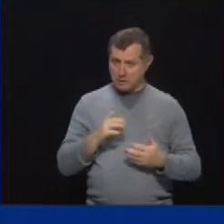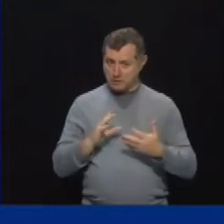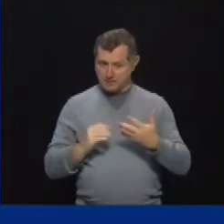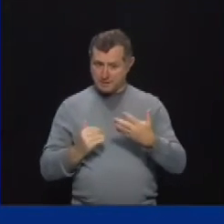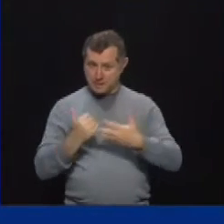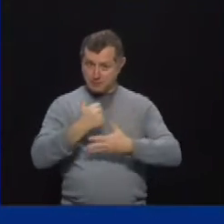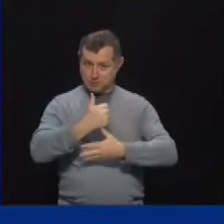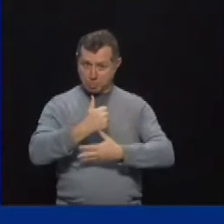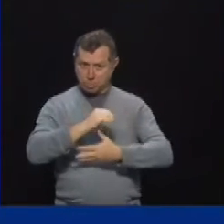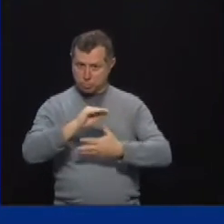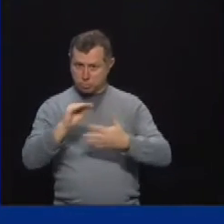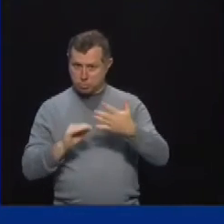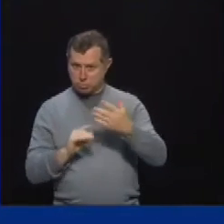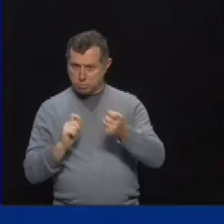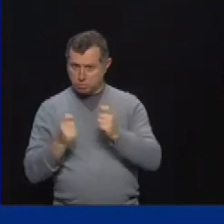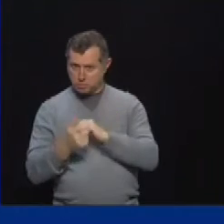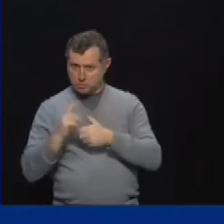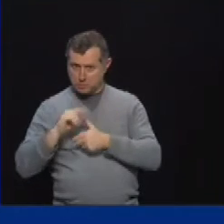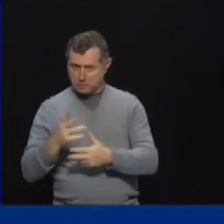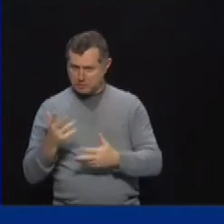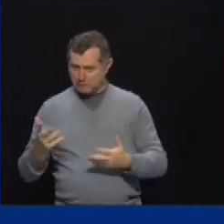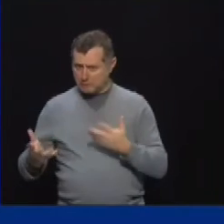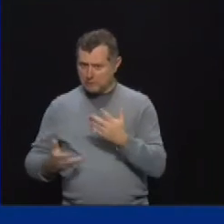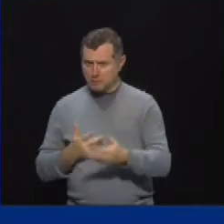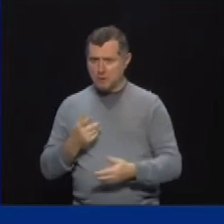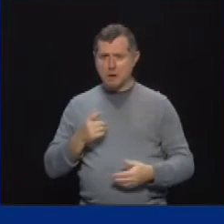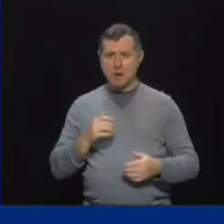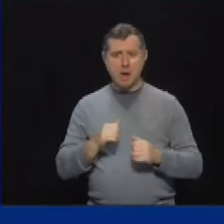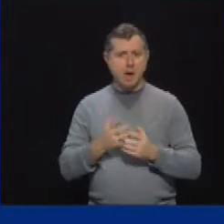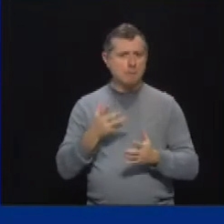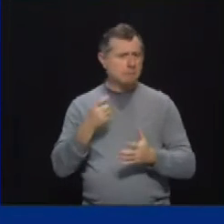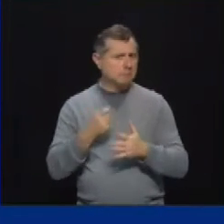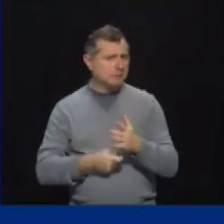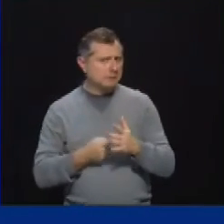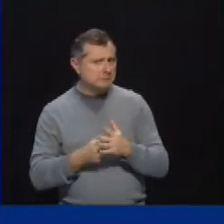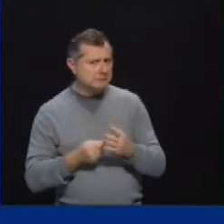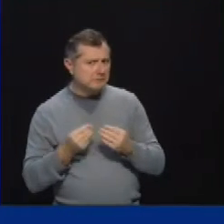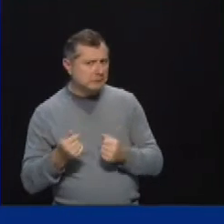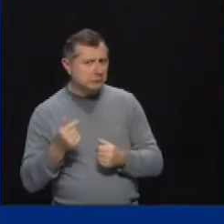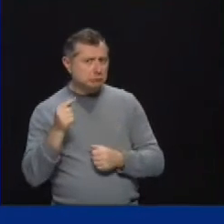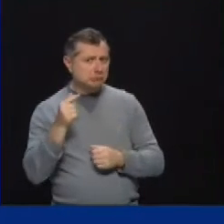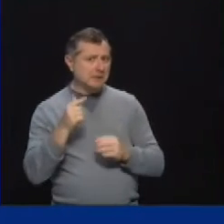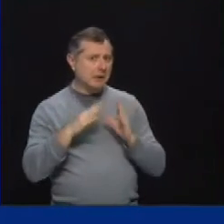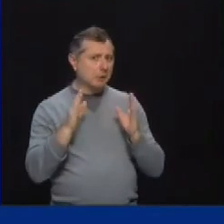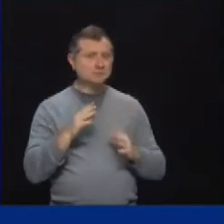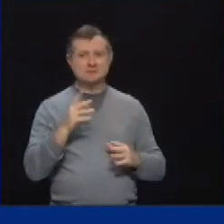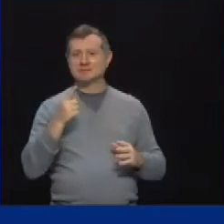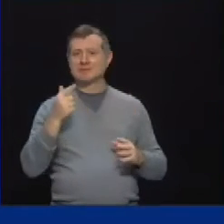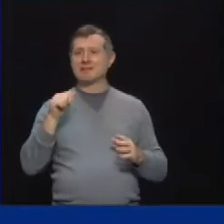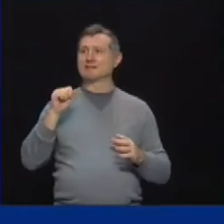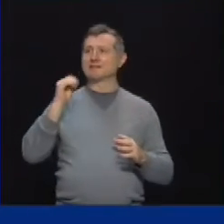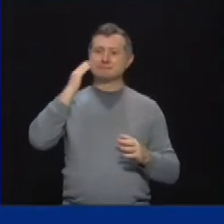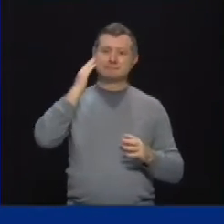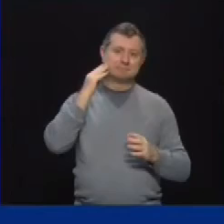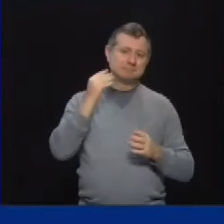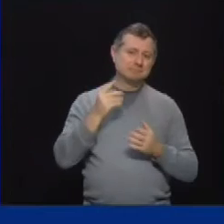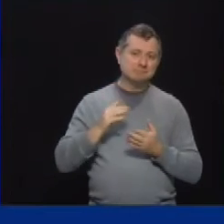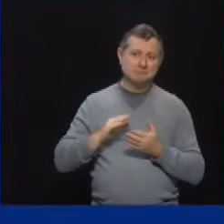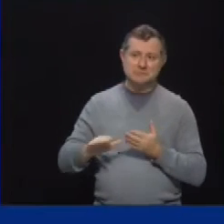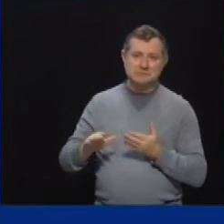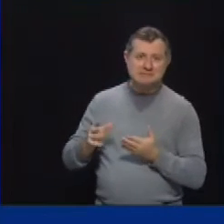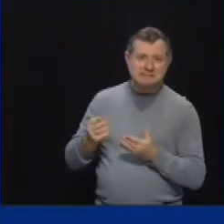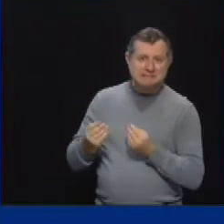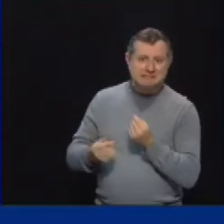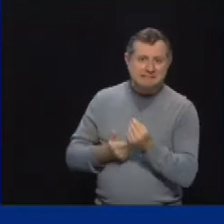taxing greenhouse gas emissions? That's an option, but we also have our Climate Act, which is going to be going before the voters,